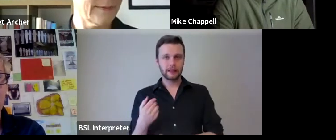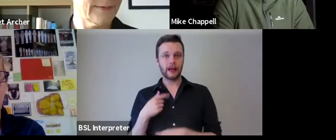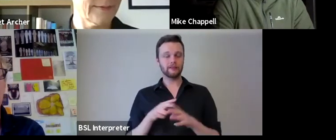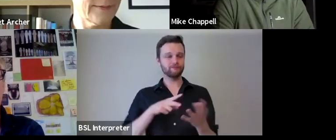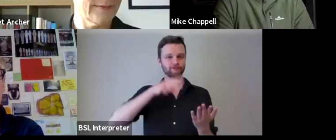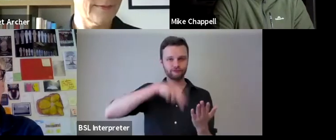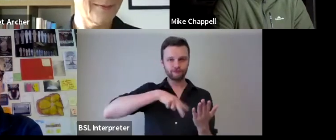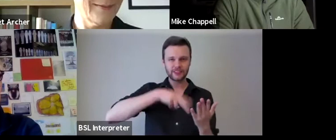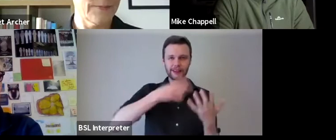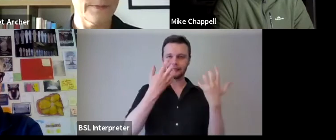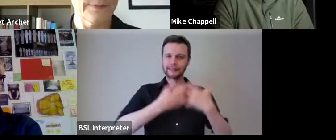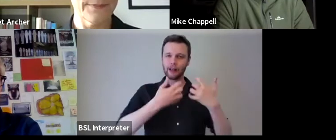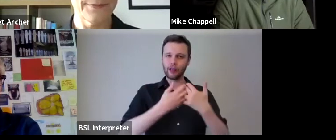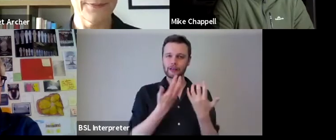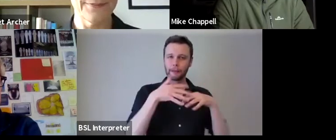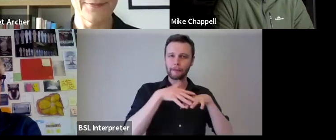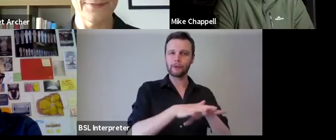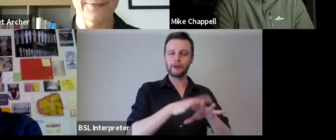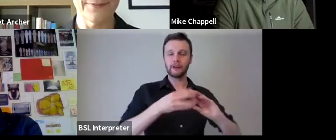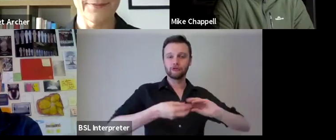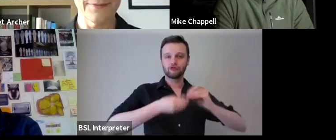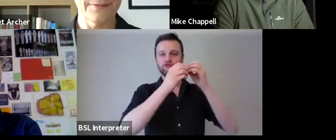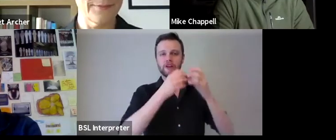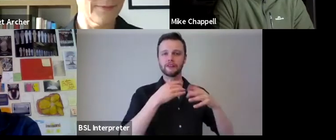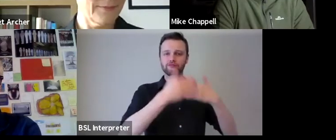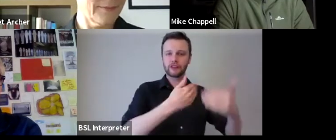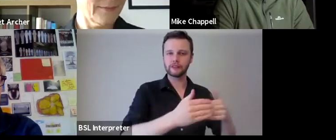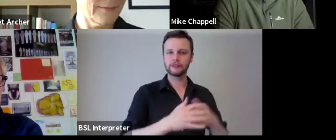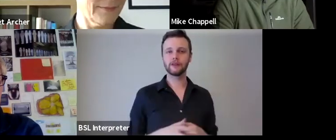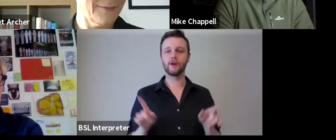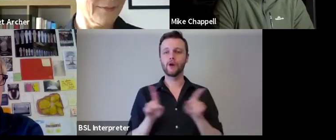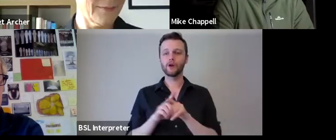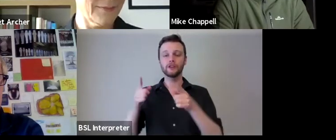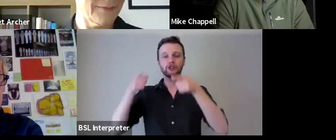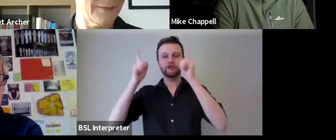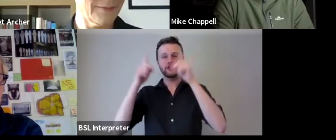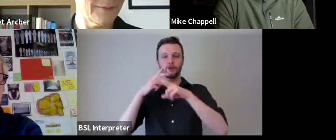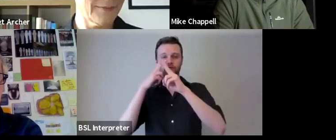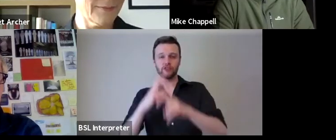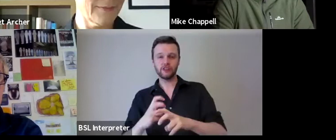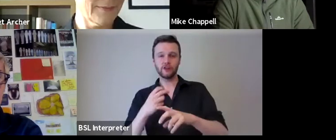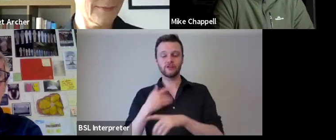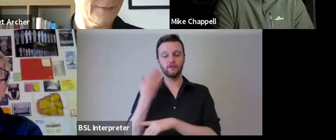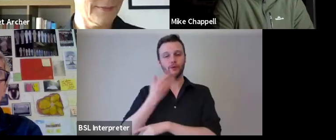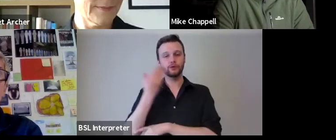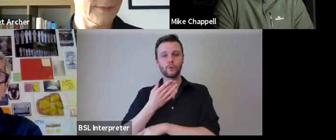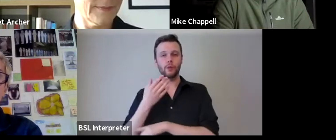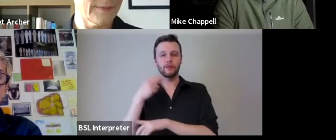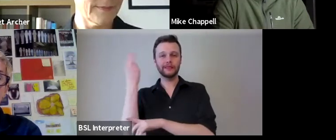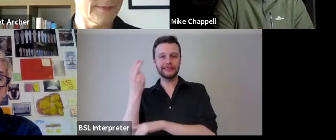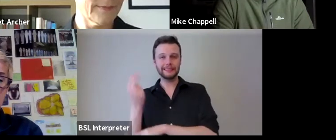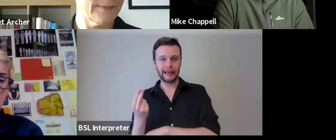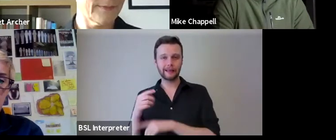in technological embodiment and creative practice, and also director of research in the School of Design at Edinburgh College of Art.